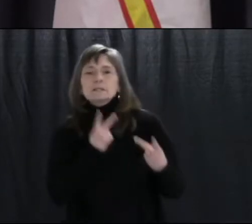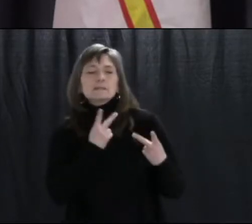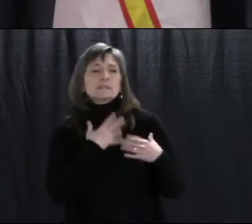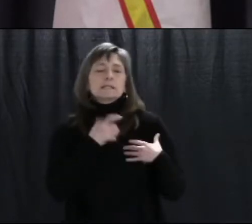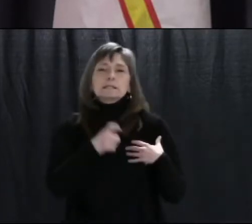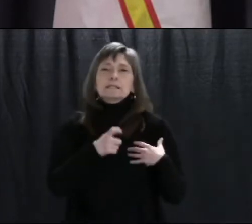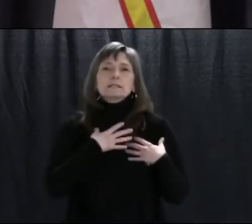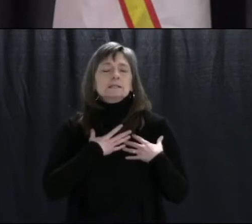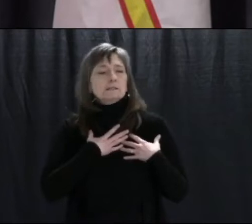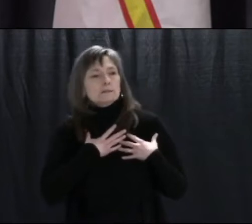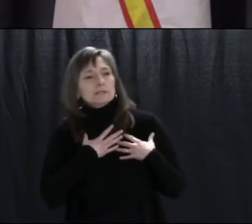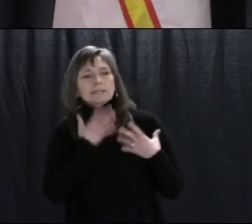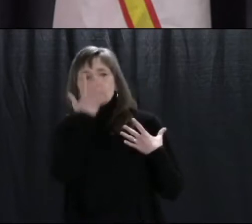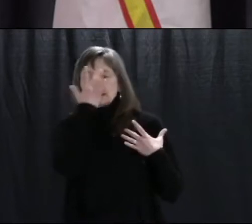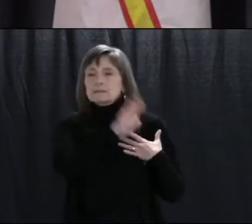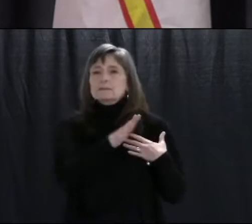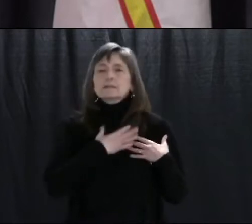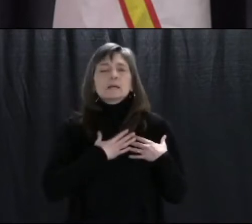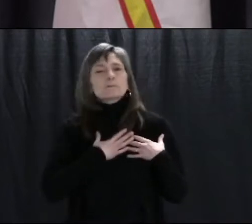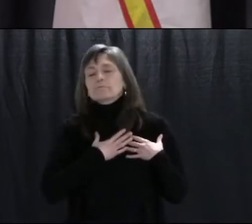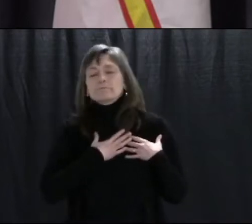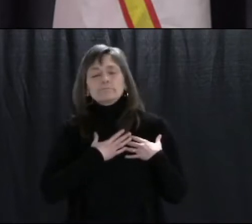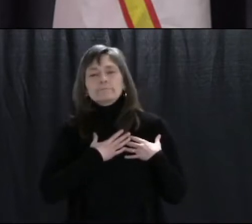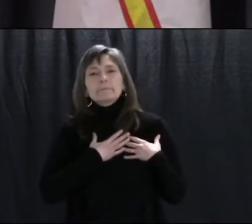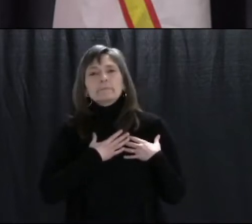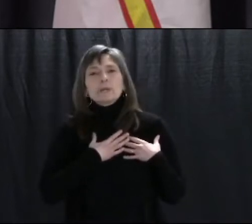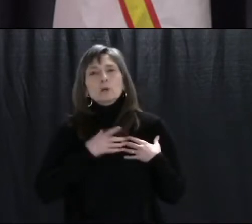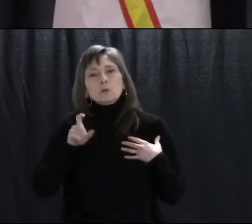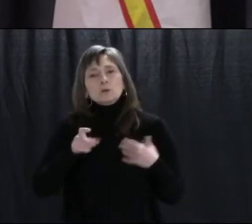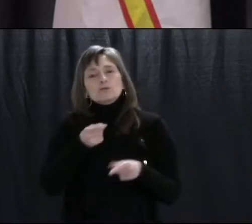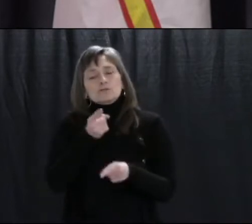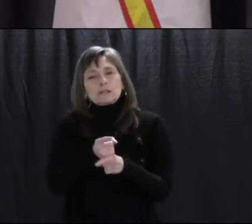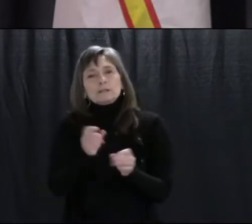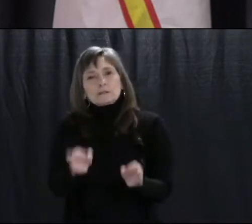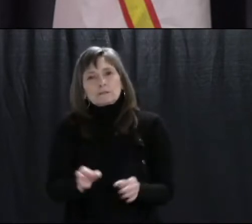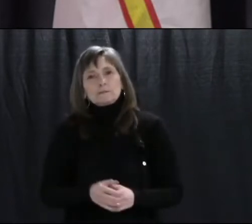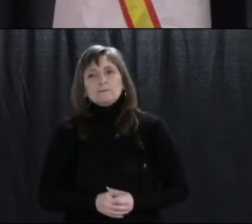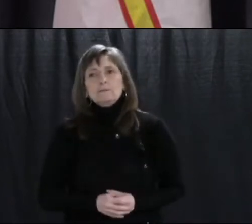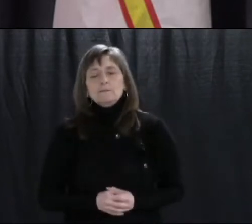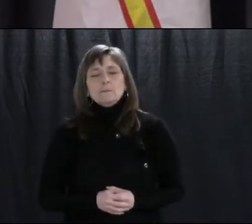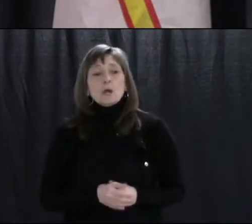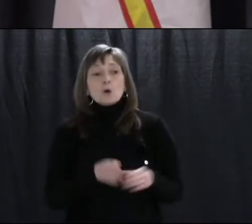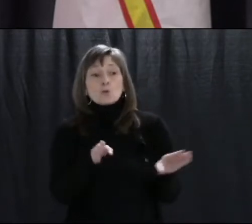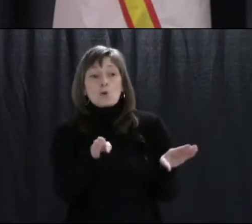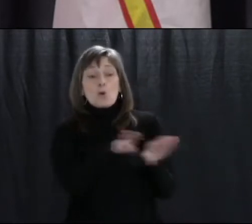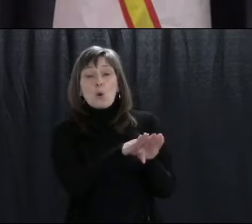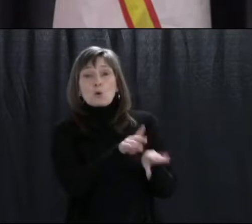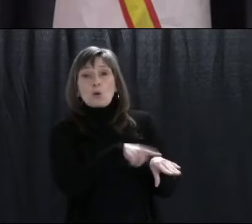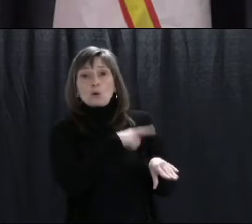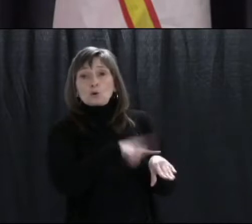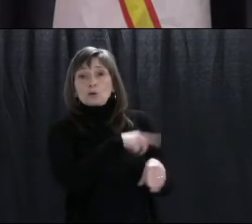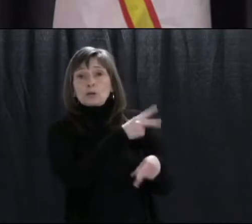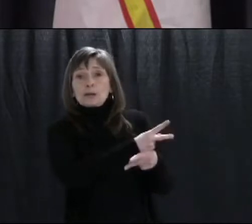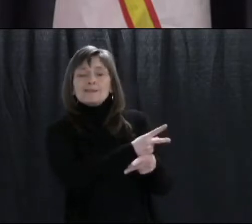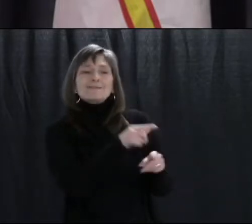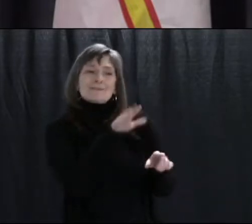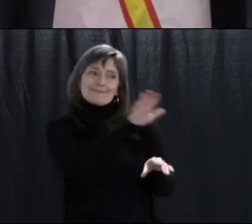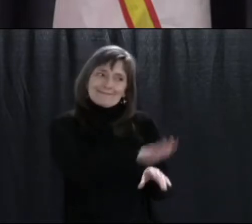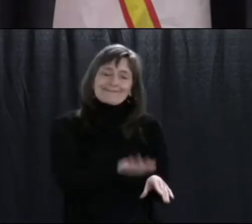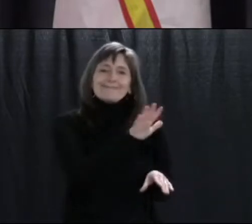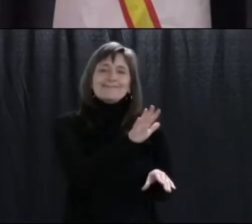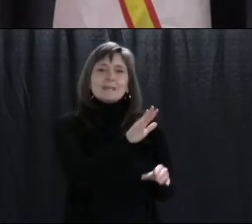the right decision for our loved ones. This action is to protect the most vulnerable population, some